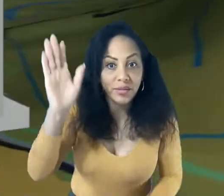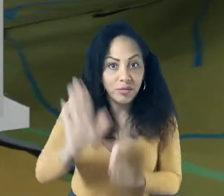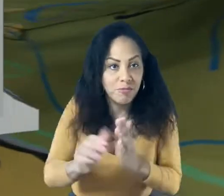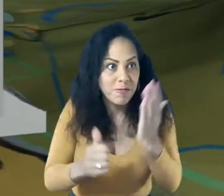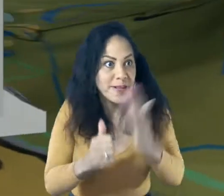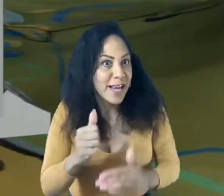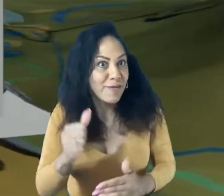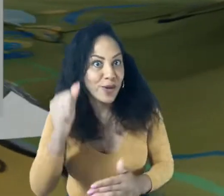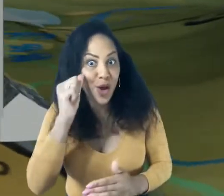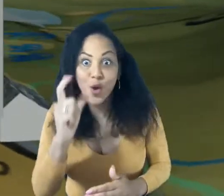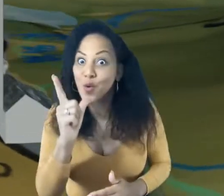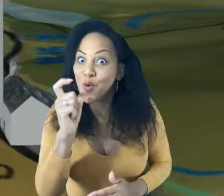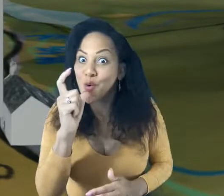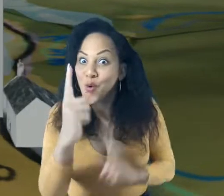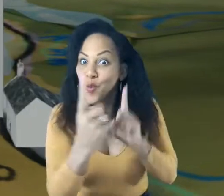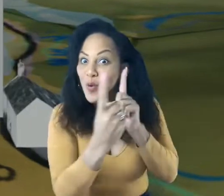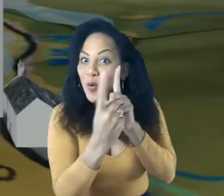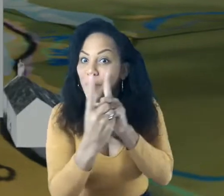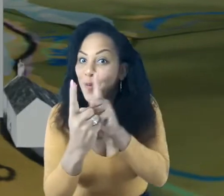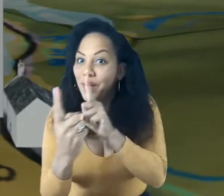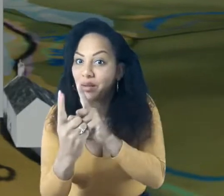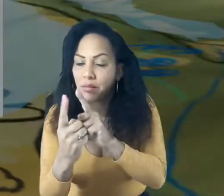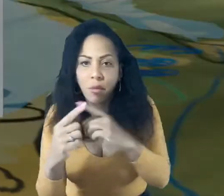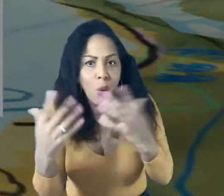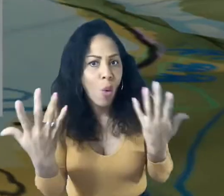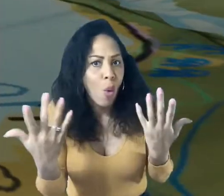into, or what you might hear.